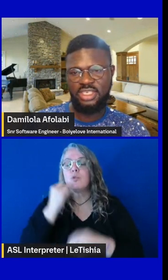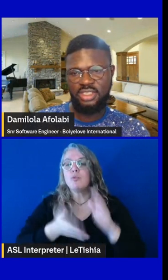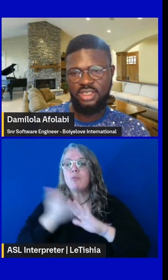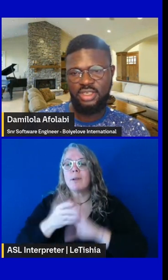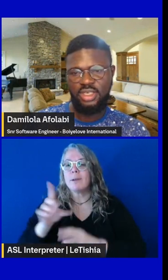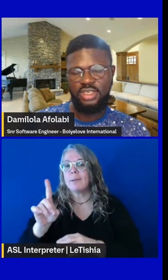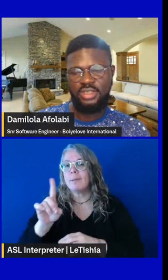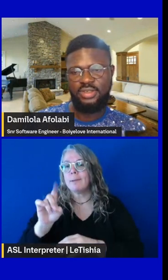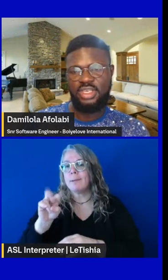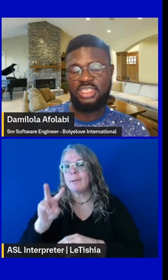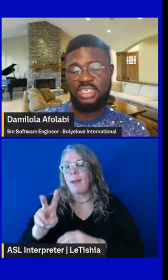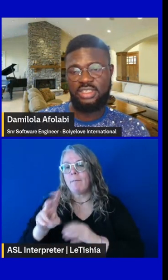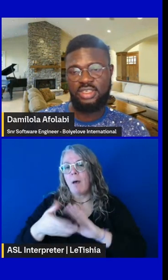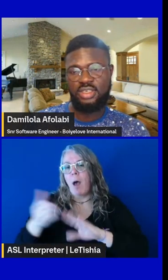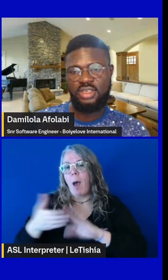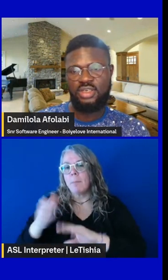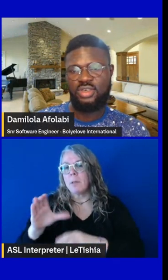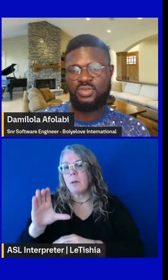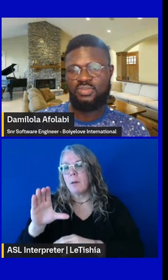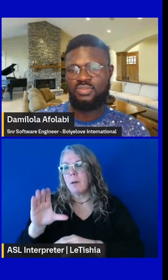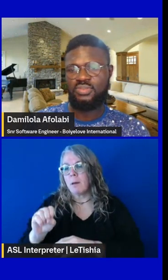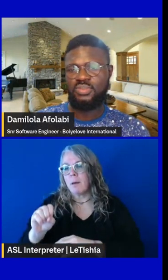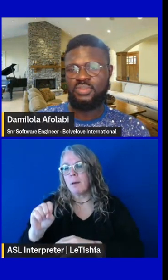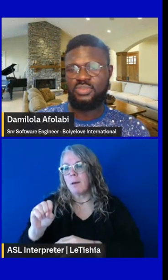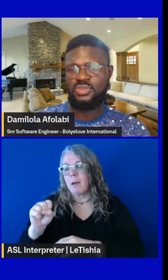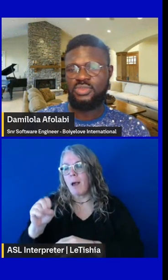consultancy agency.